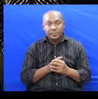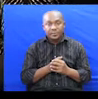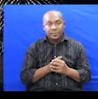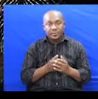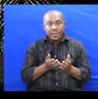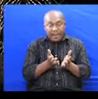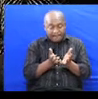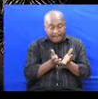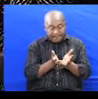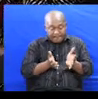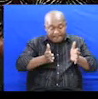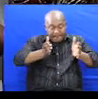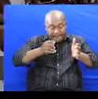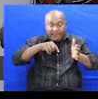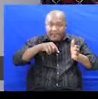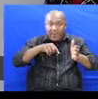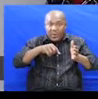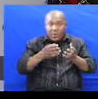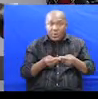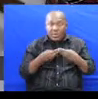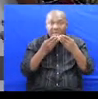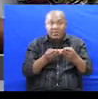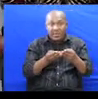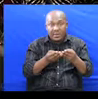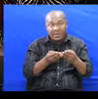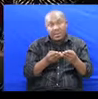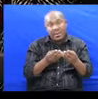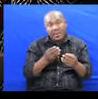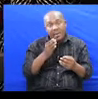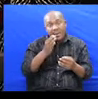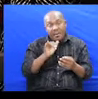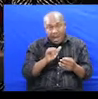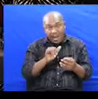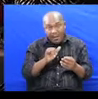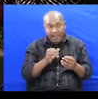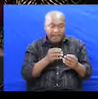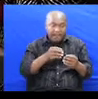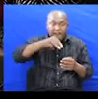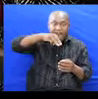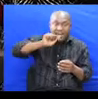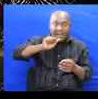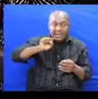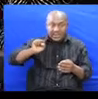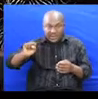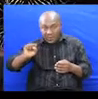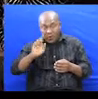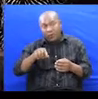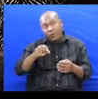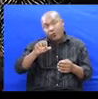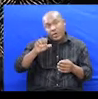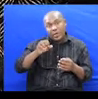mass concentration will be given by mass of a solute in gram, mass